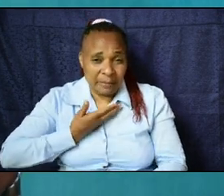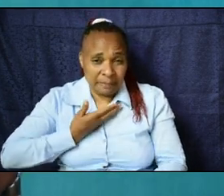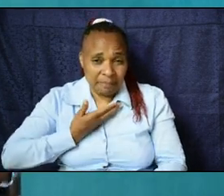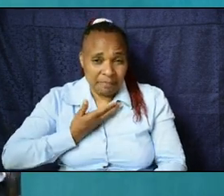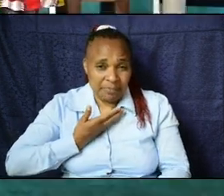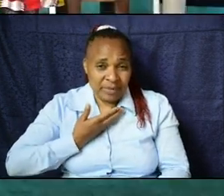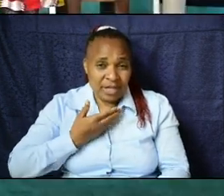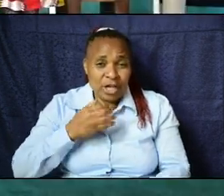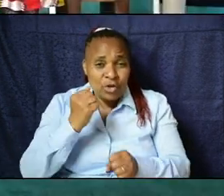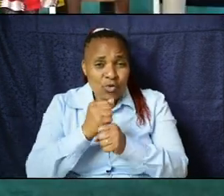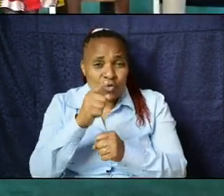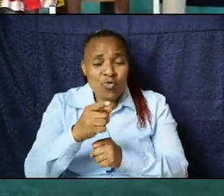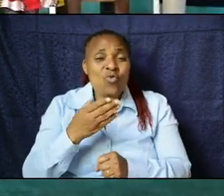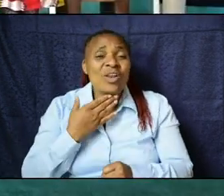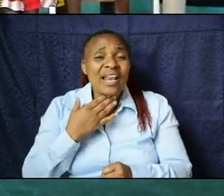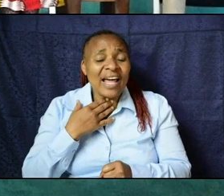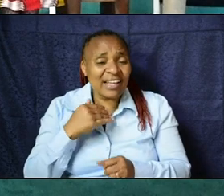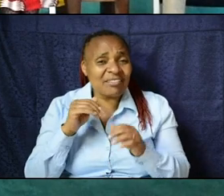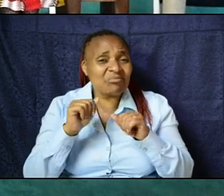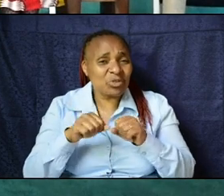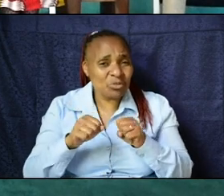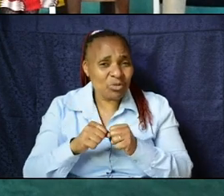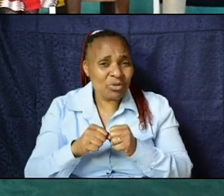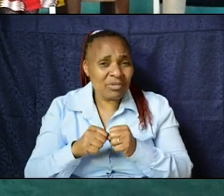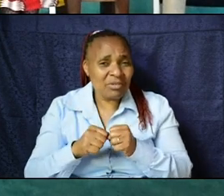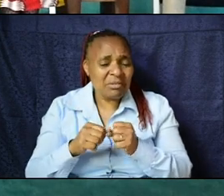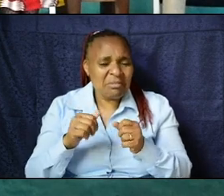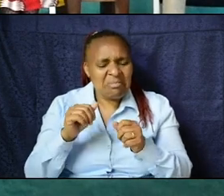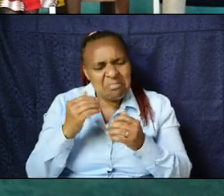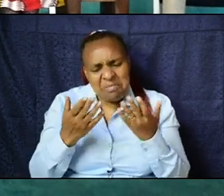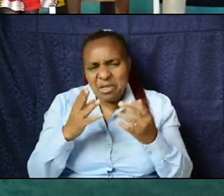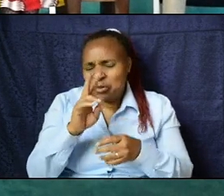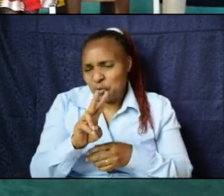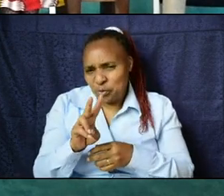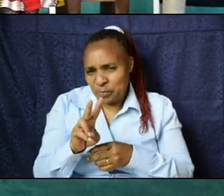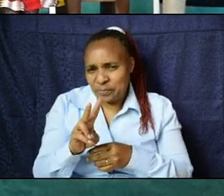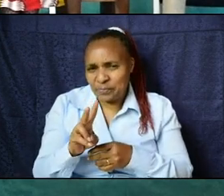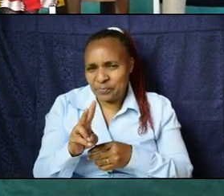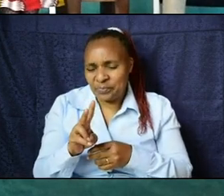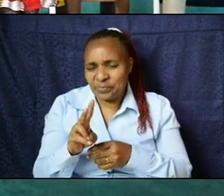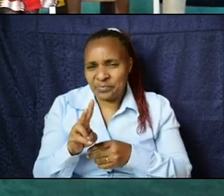like about him, though? Because I'm sure there are 2 things you might like about him. Okay, his